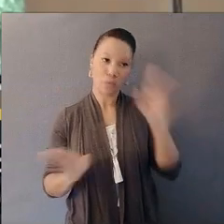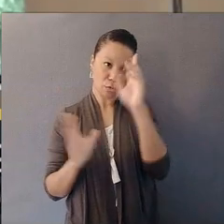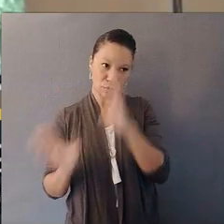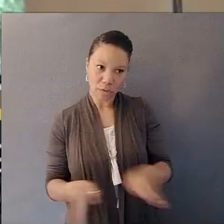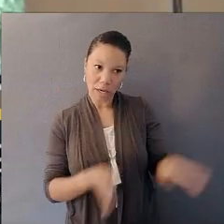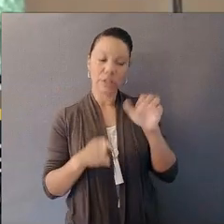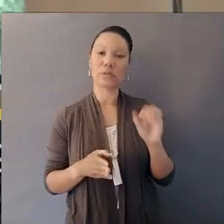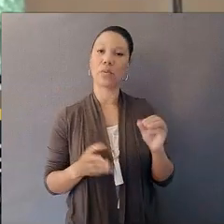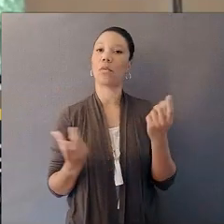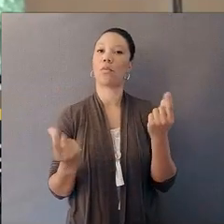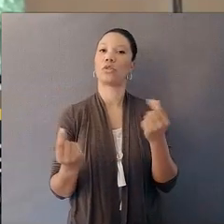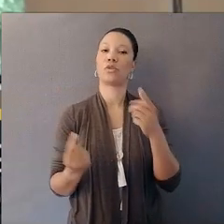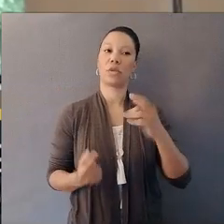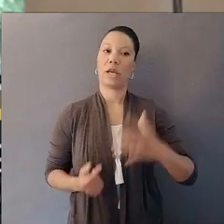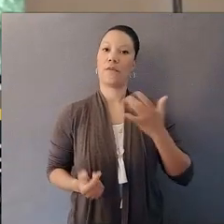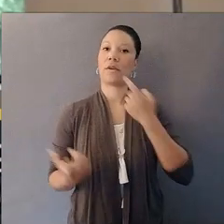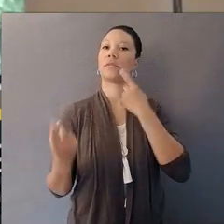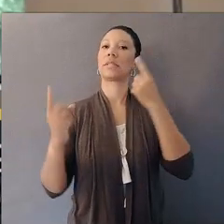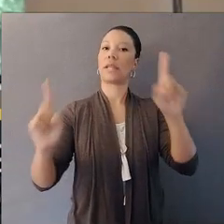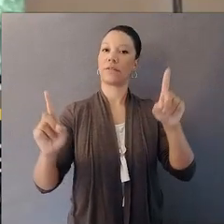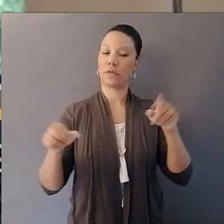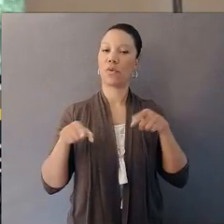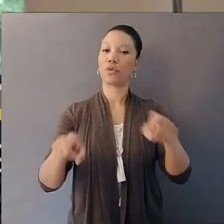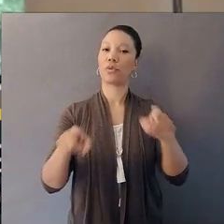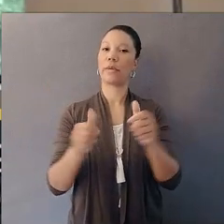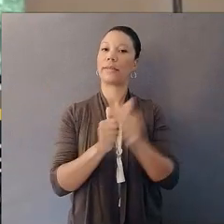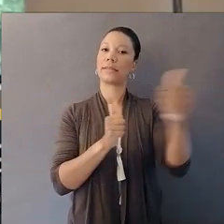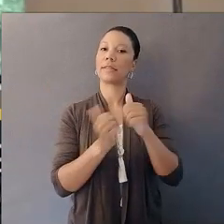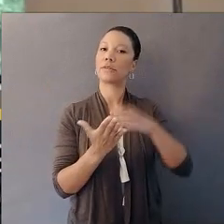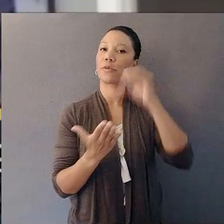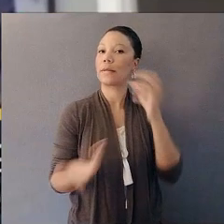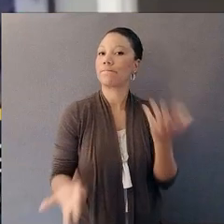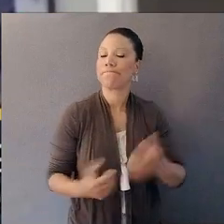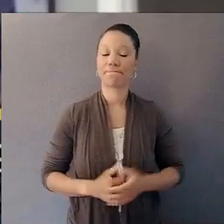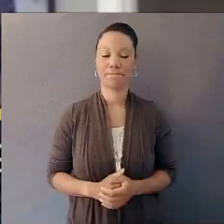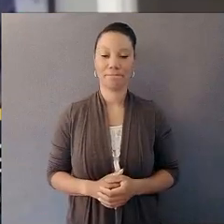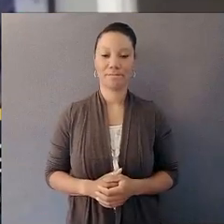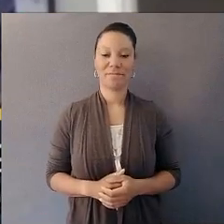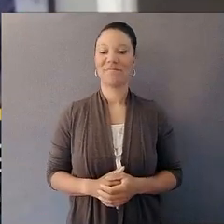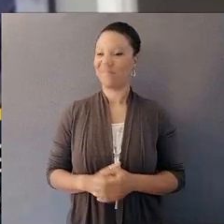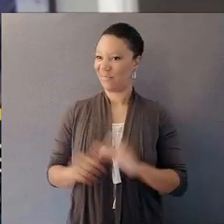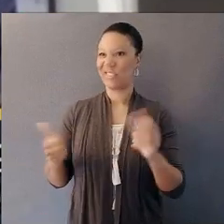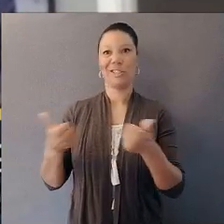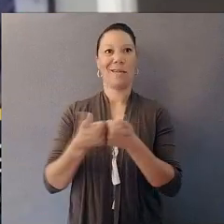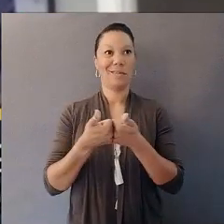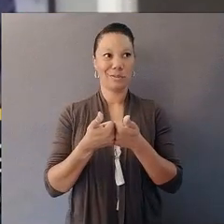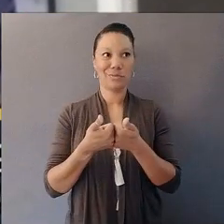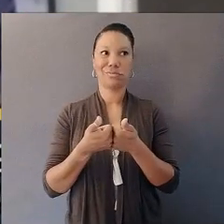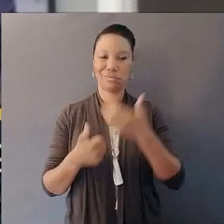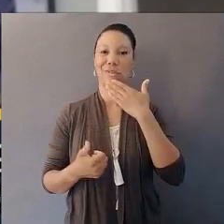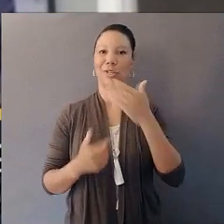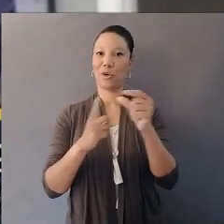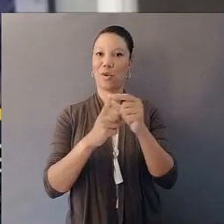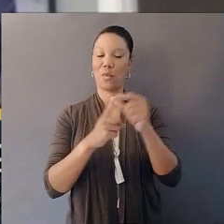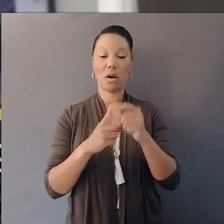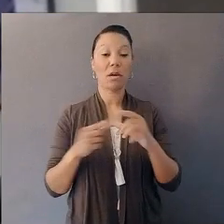that you found to be successful during distance learning? Yeah, challenge is a great word for it. I'd say that the biggest